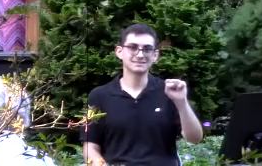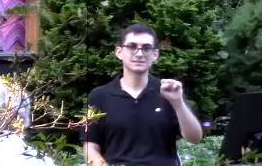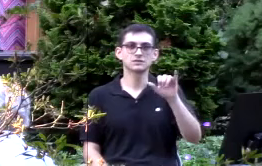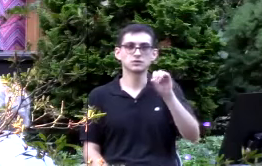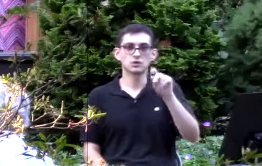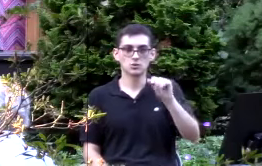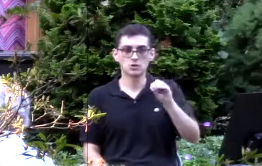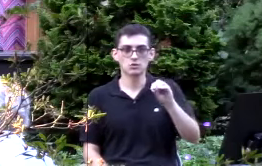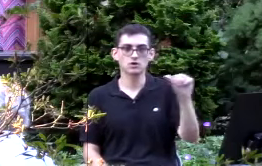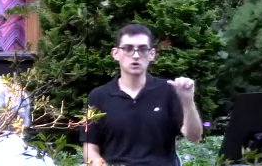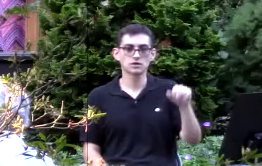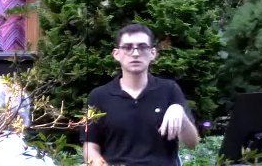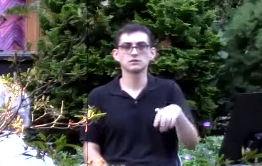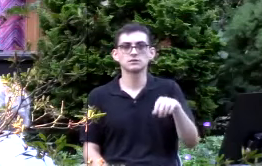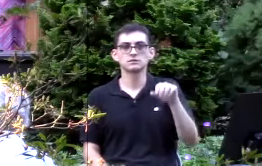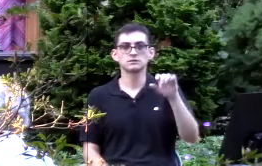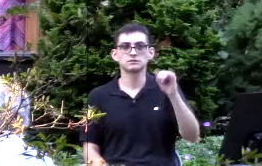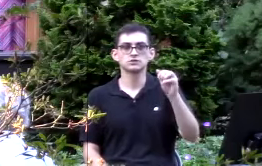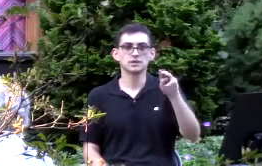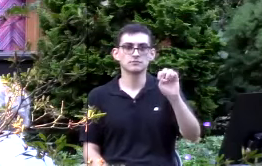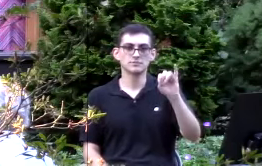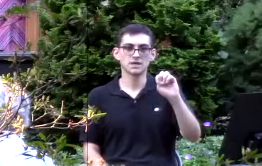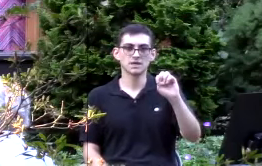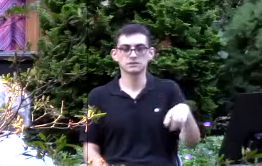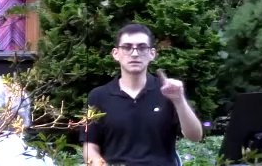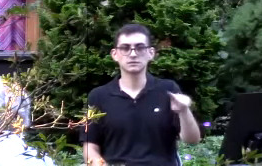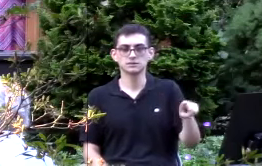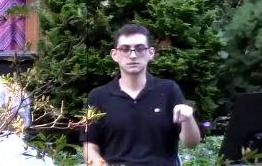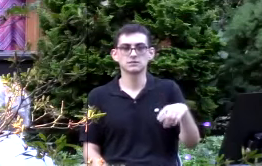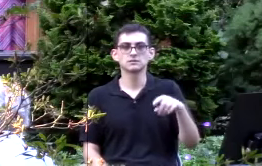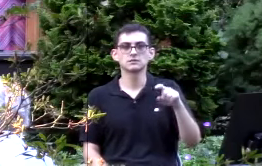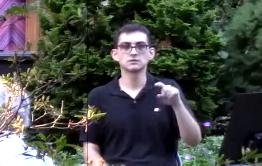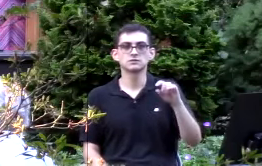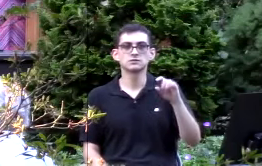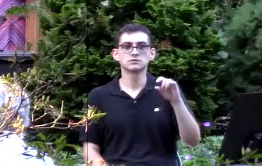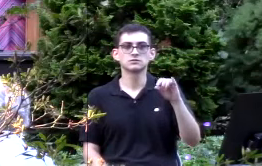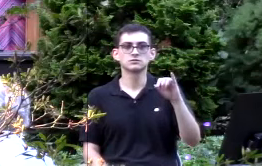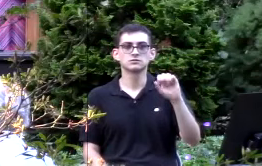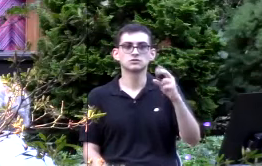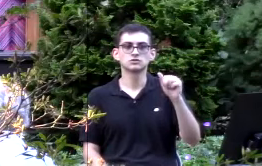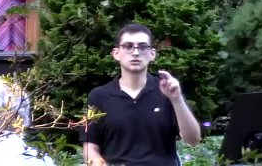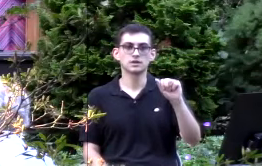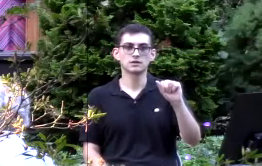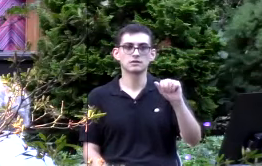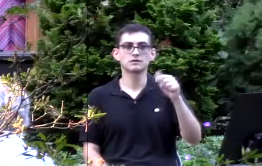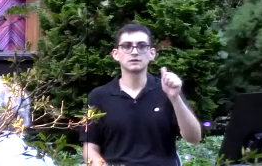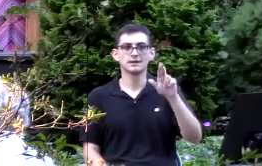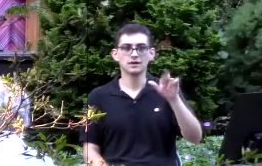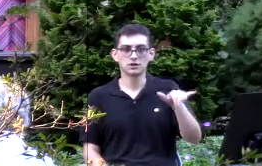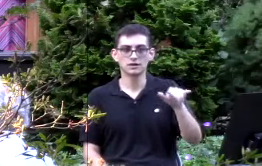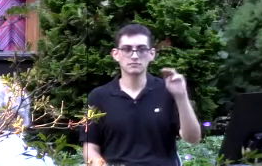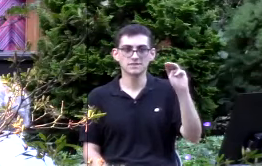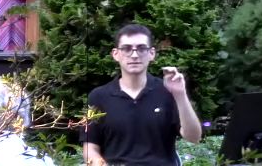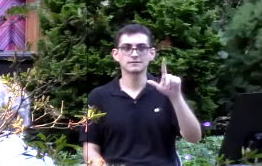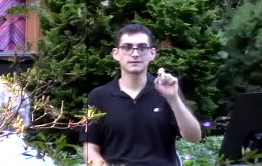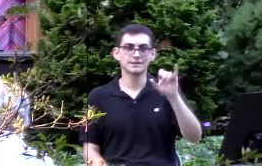Adar Stom, Jamie Rosenzweig, Robin Trimble, Jean Harris, Shana Pies, Gary Mazinski,